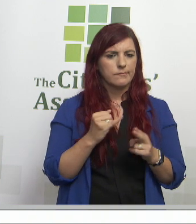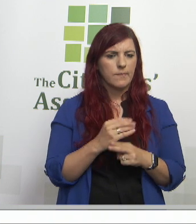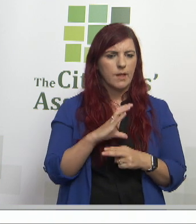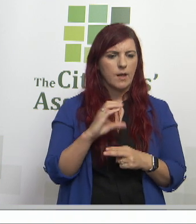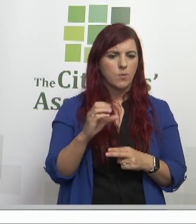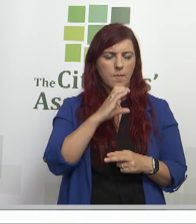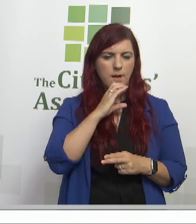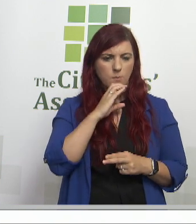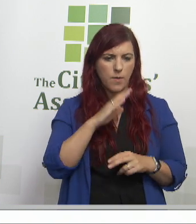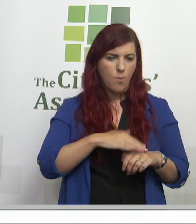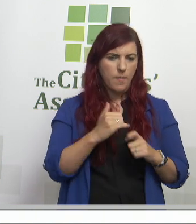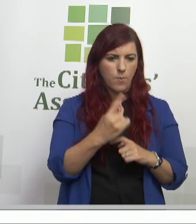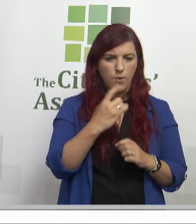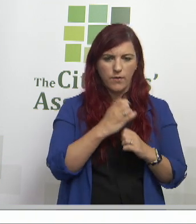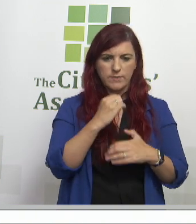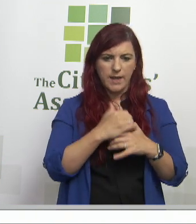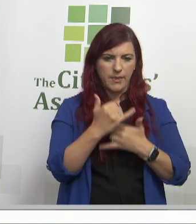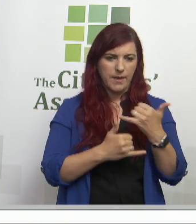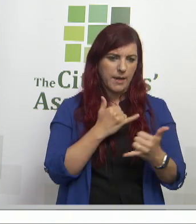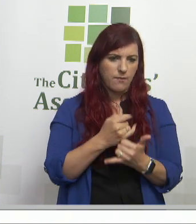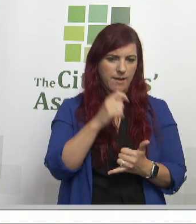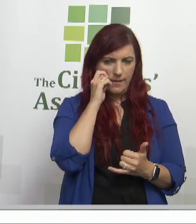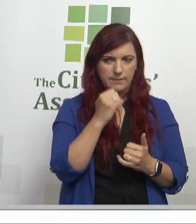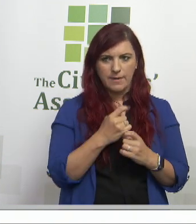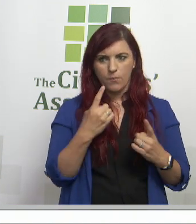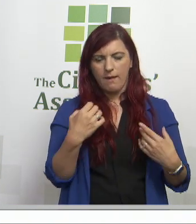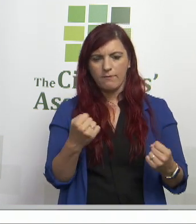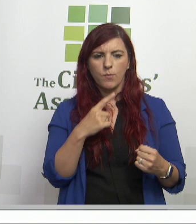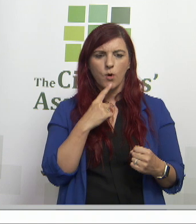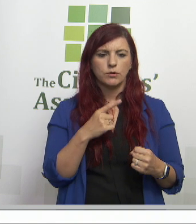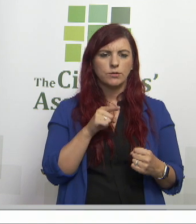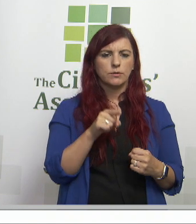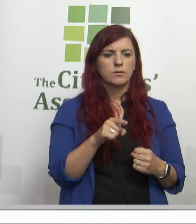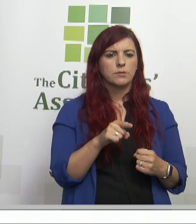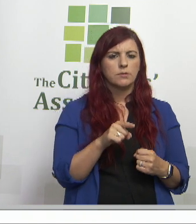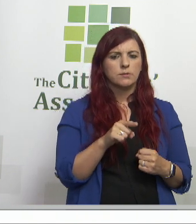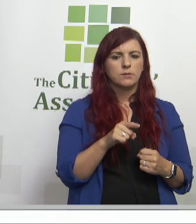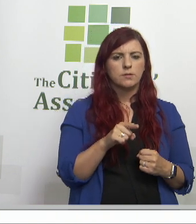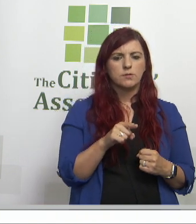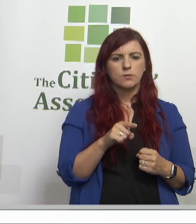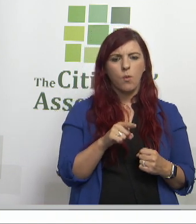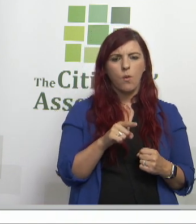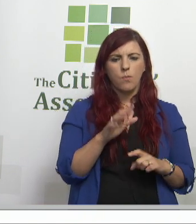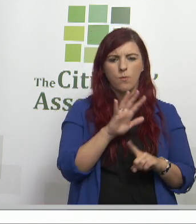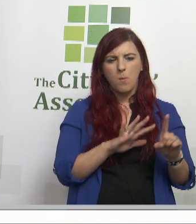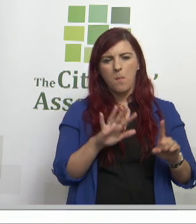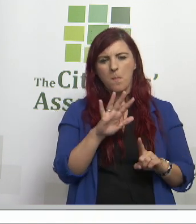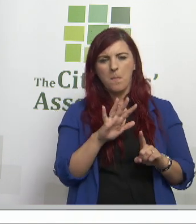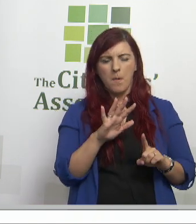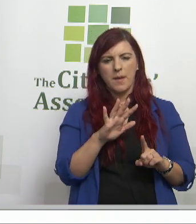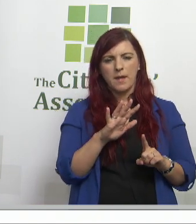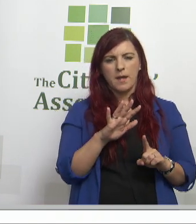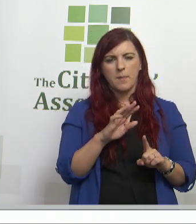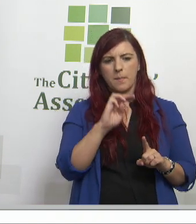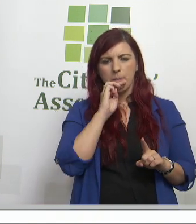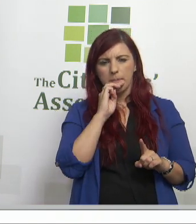one for every day of the year. I think that's something to say about Cavan. And there's just wetlands everywhere in the county. The topography lends itself